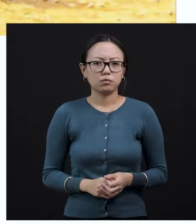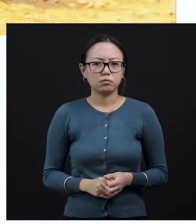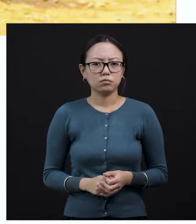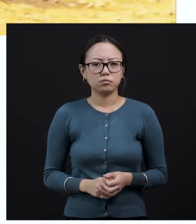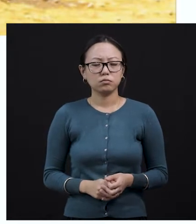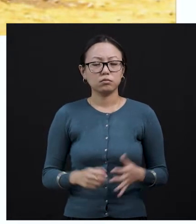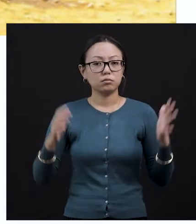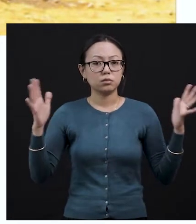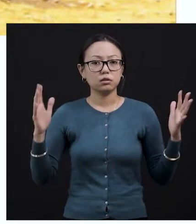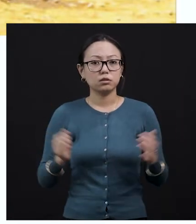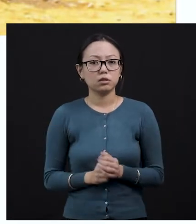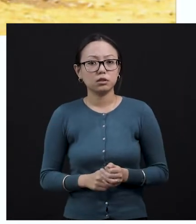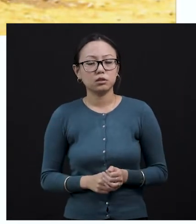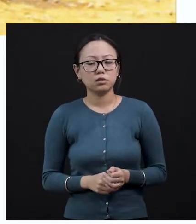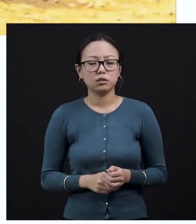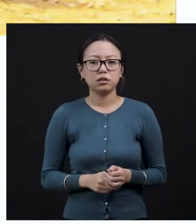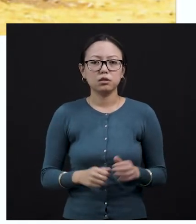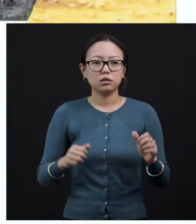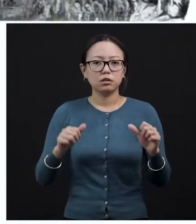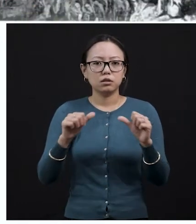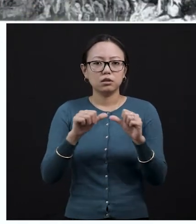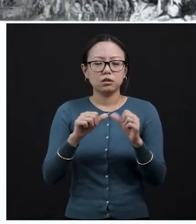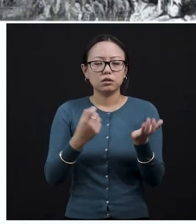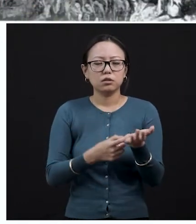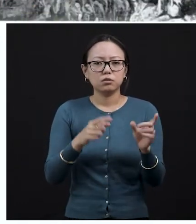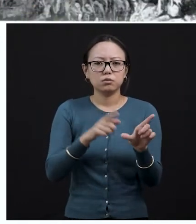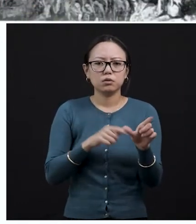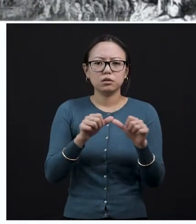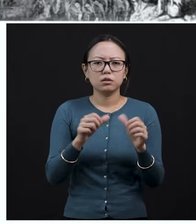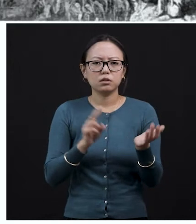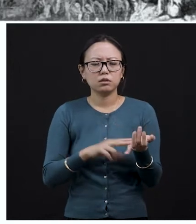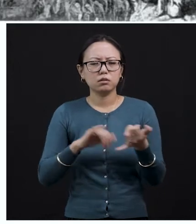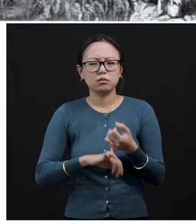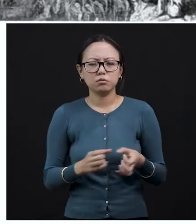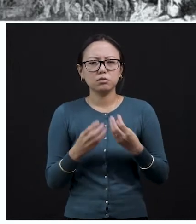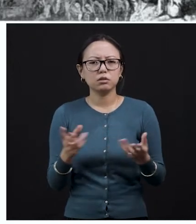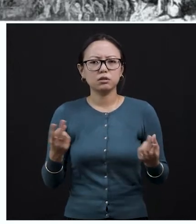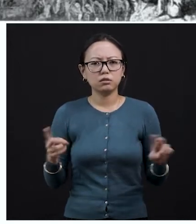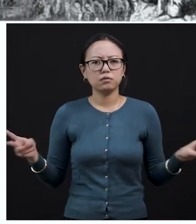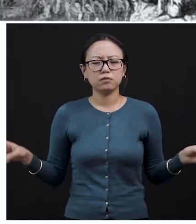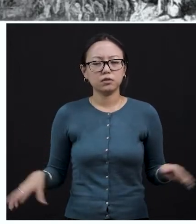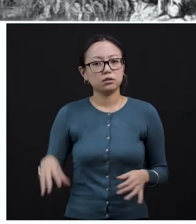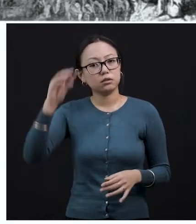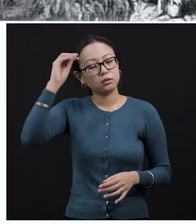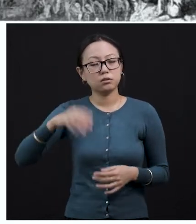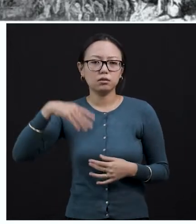informations about the Aryan people, okay? So this Aryan civilization,